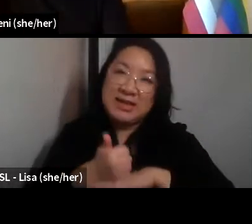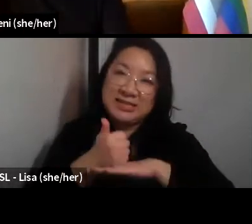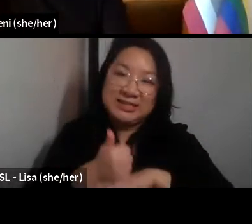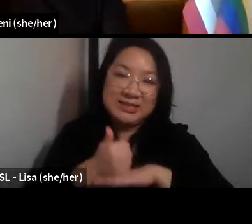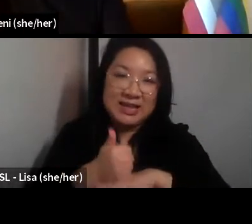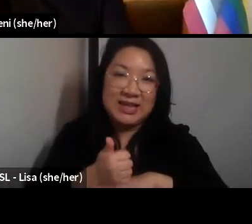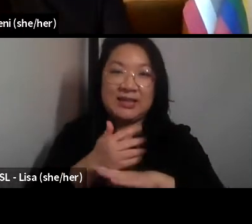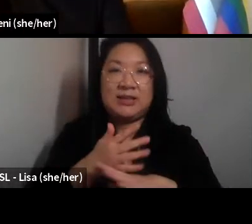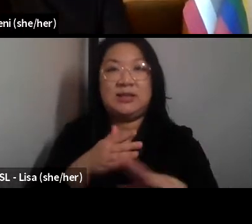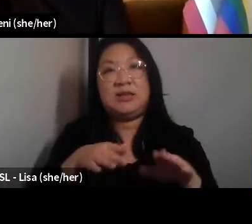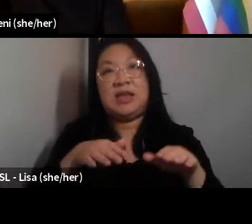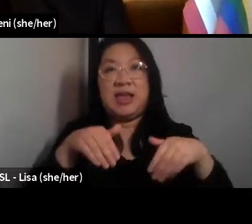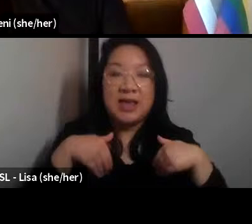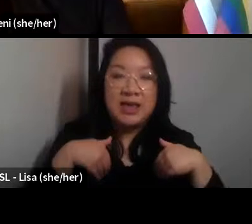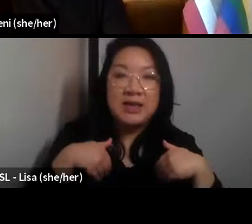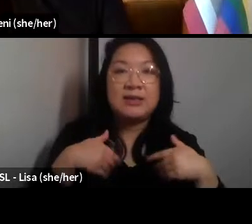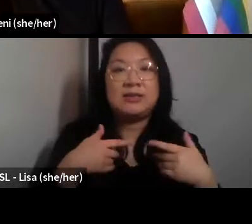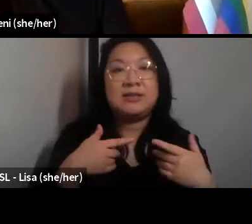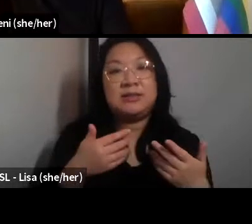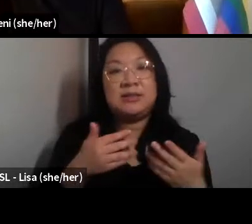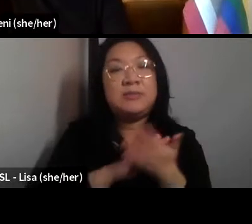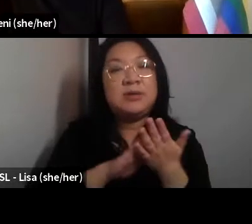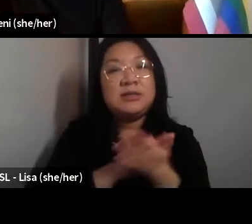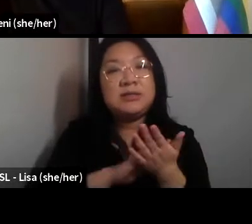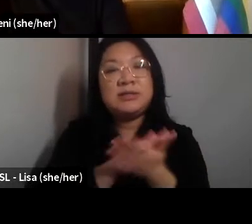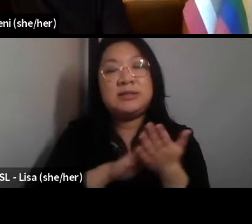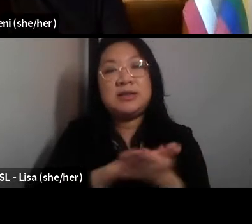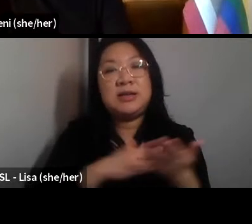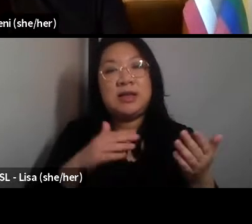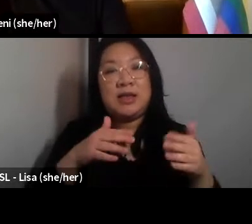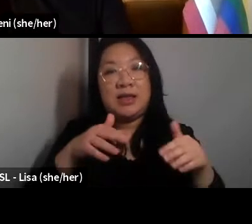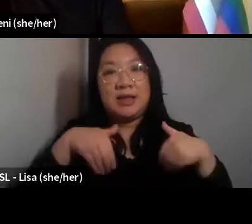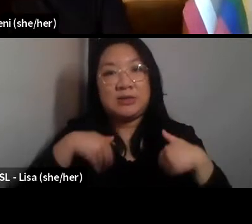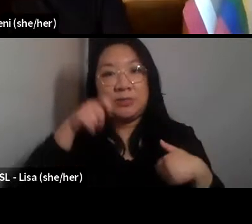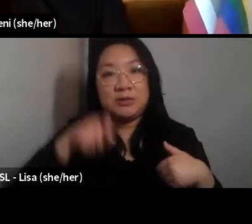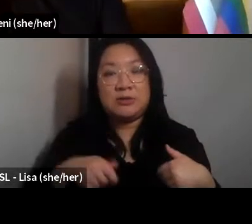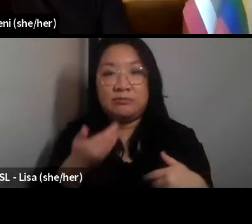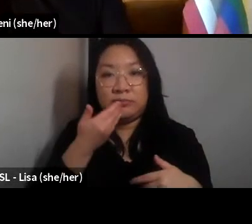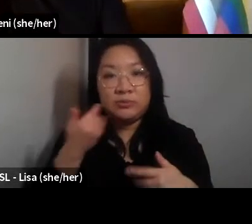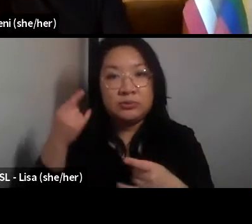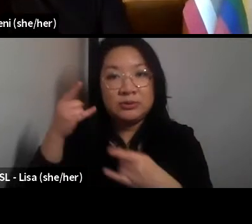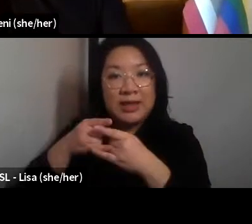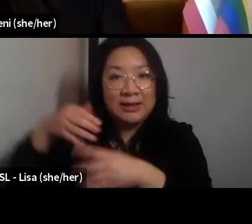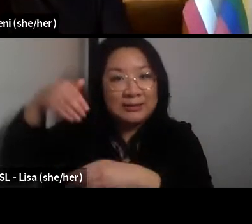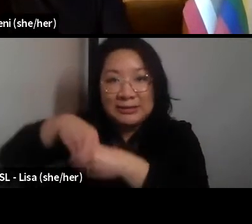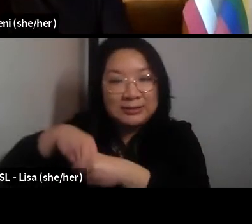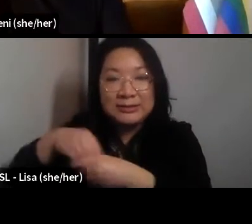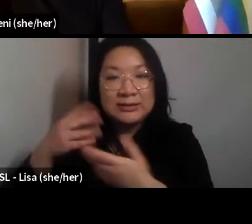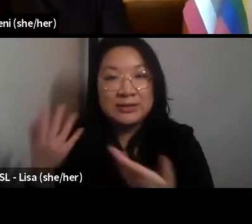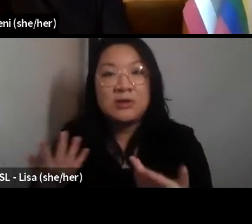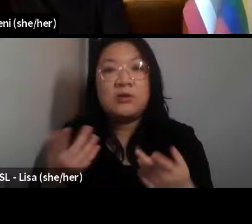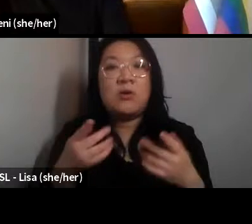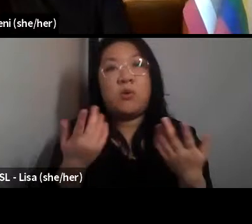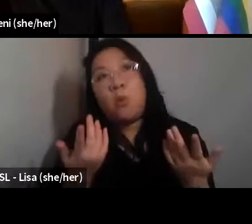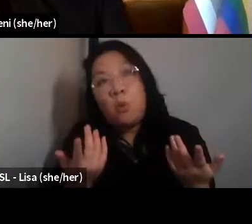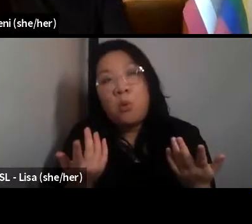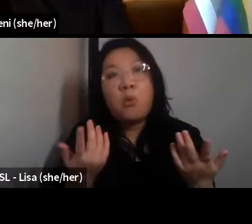asexual, aromantic, the asexual doesn't have sex. And if they're not aromantic, they're kind of